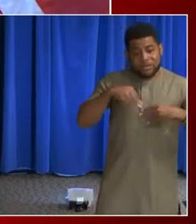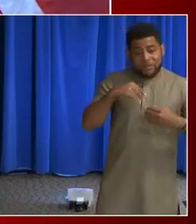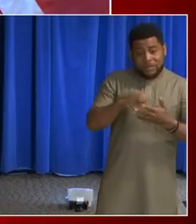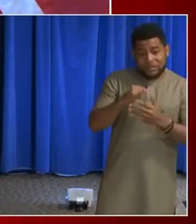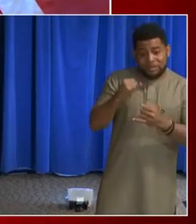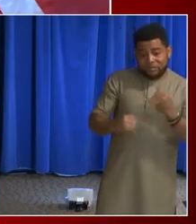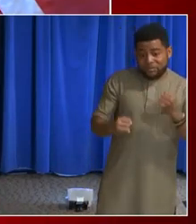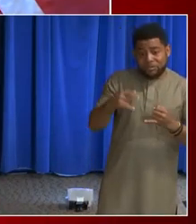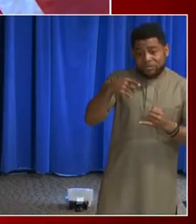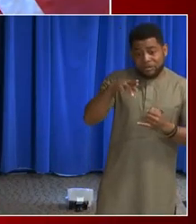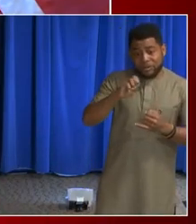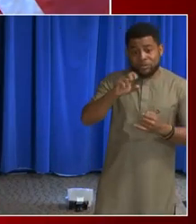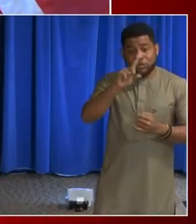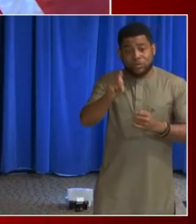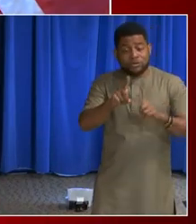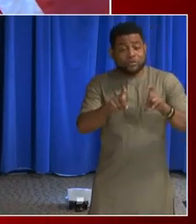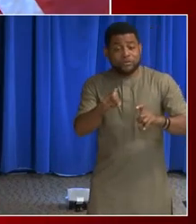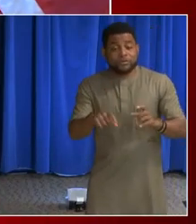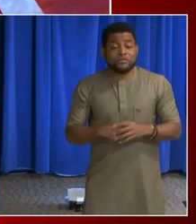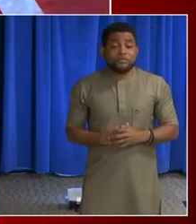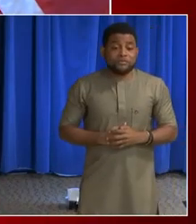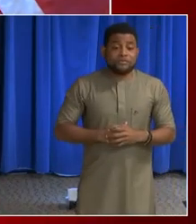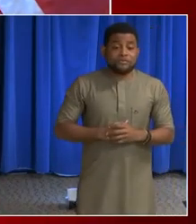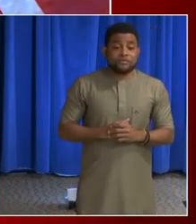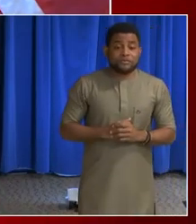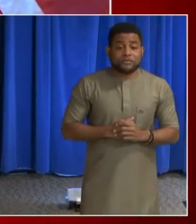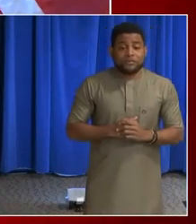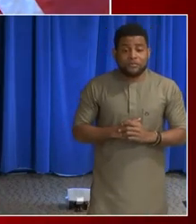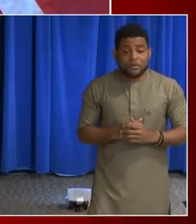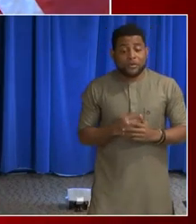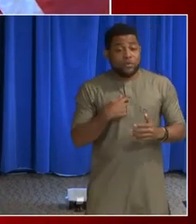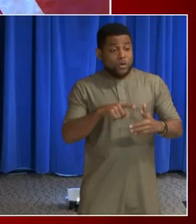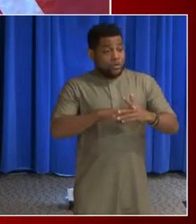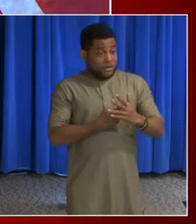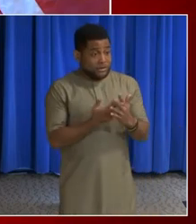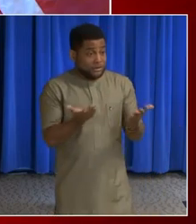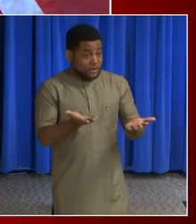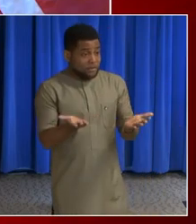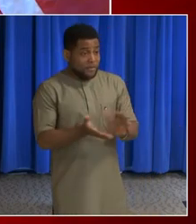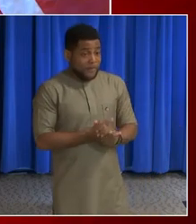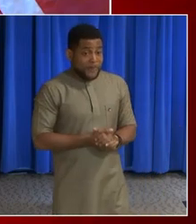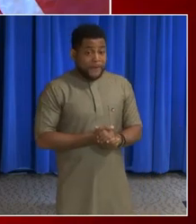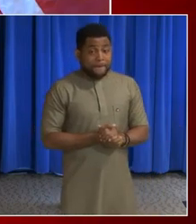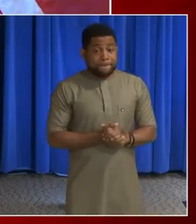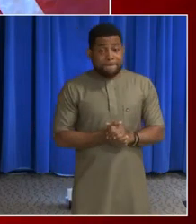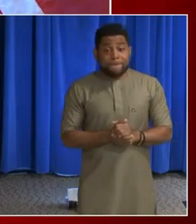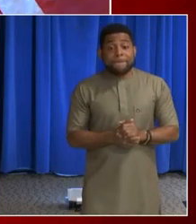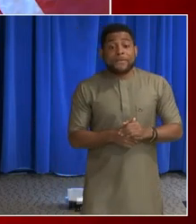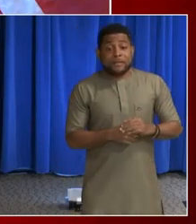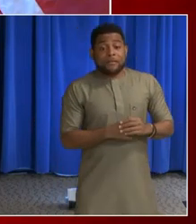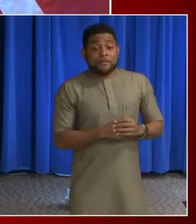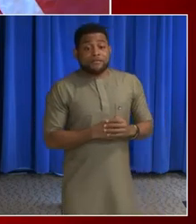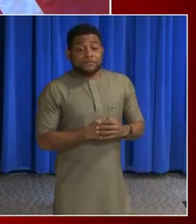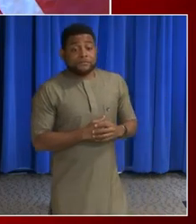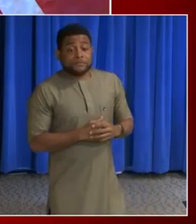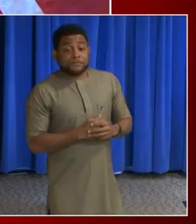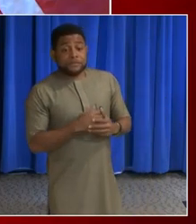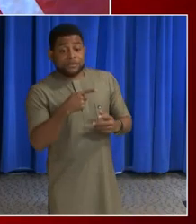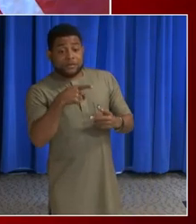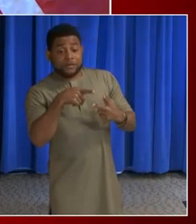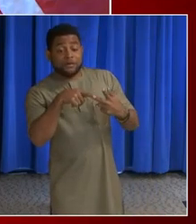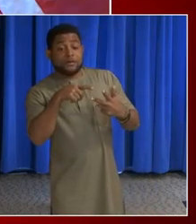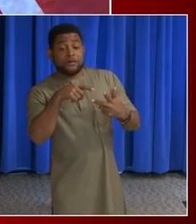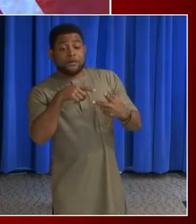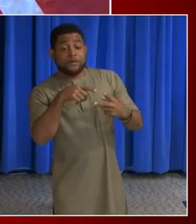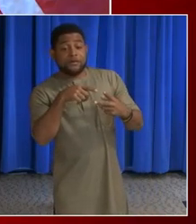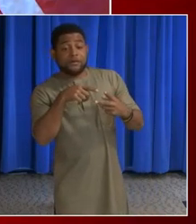questions on, I'll start here, Sam. Oh. Stephanie, Latin, third. Fourth, fifth.